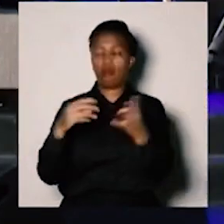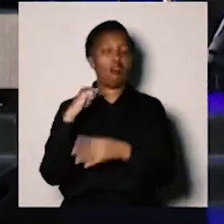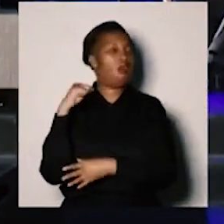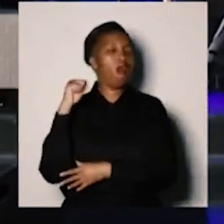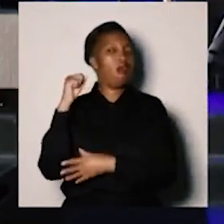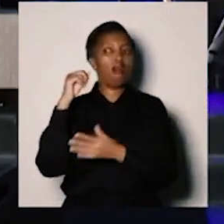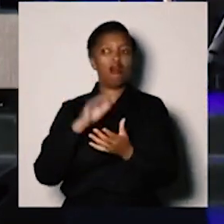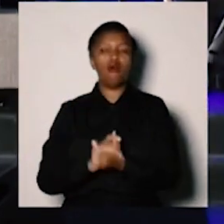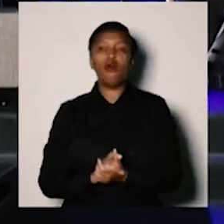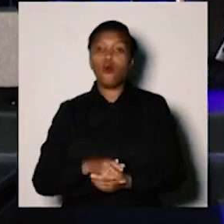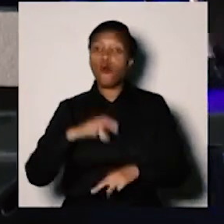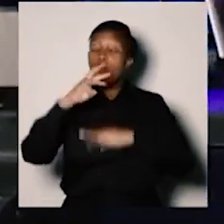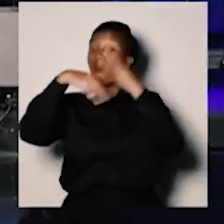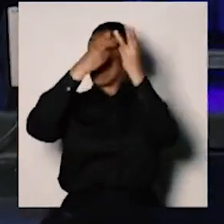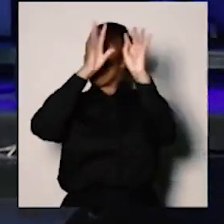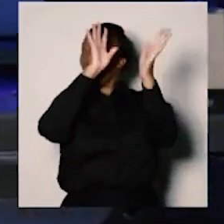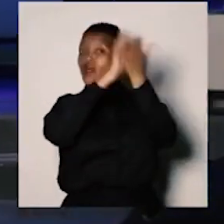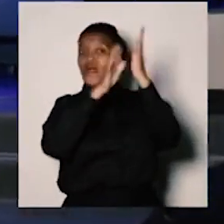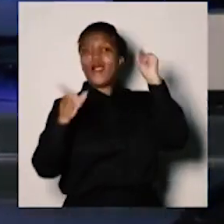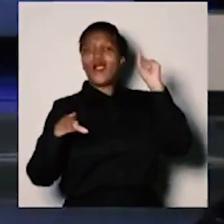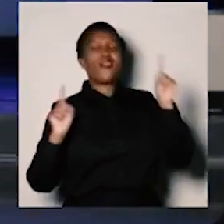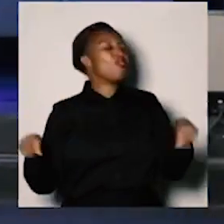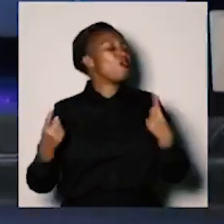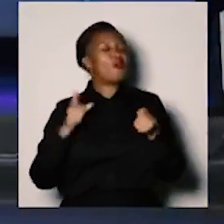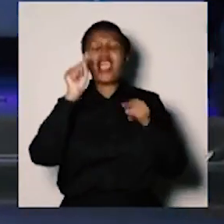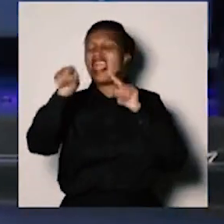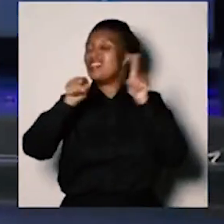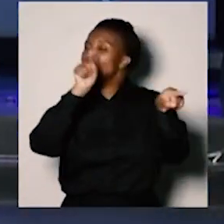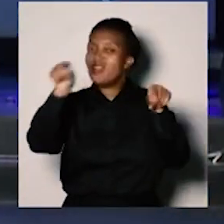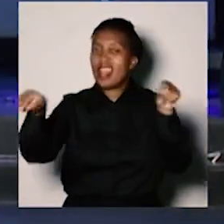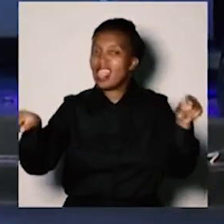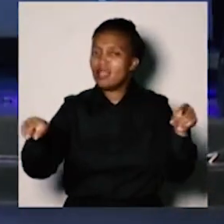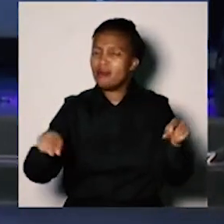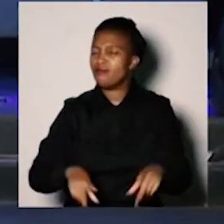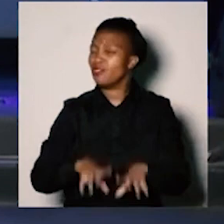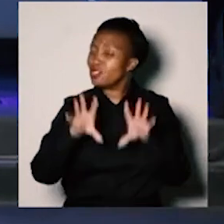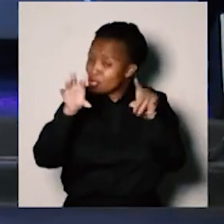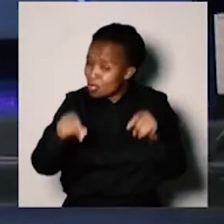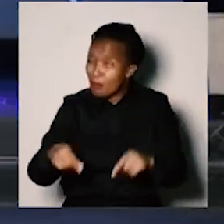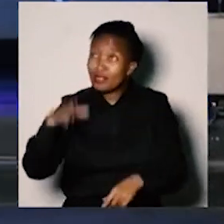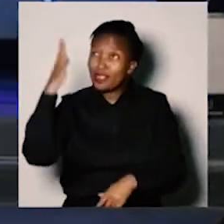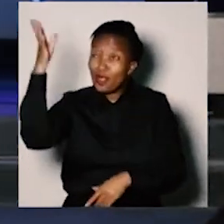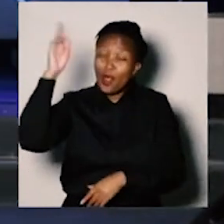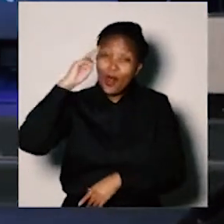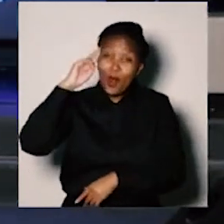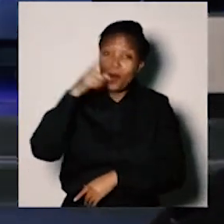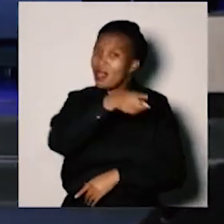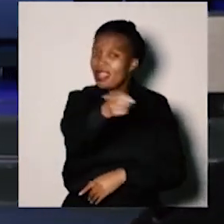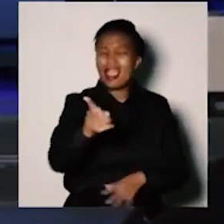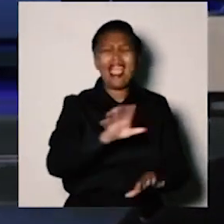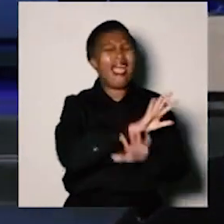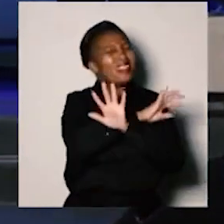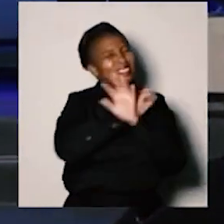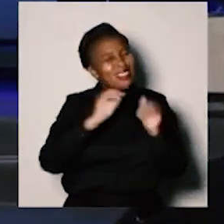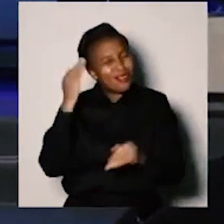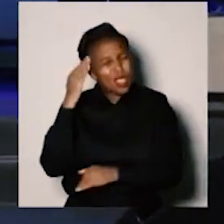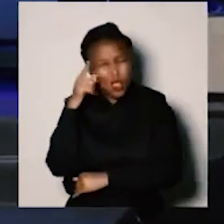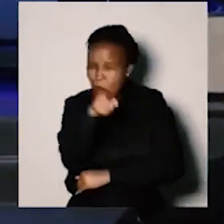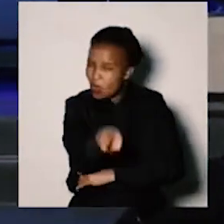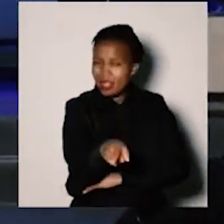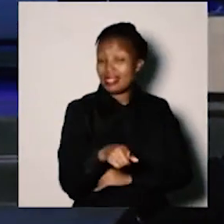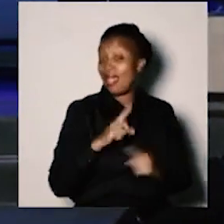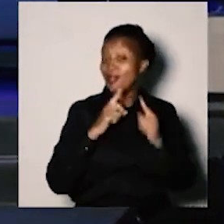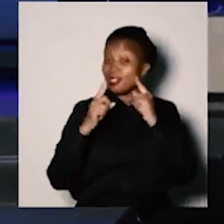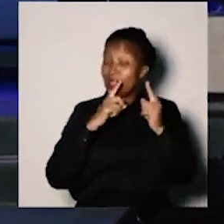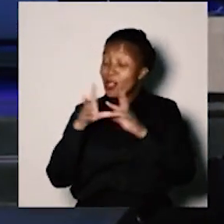When we go to heaven, the blame game is going to stop. God will remind you. You know, I never knew this, Bazalan. I was